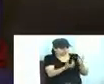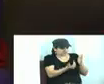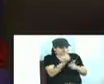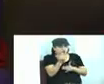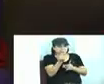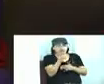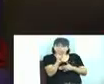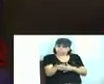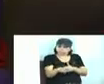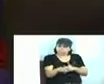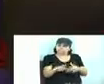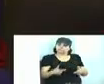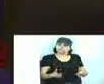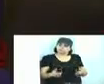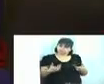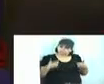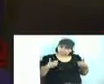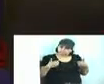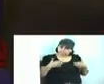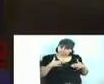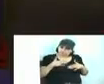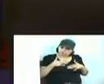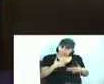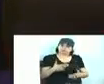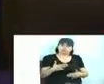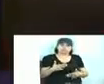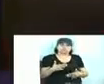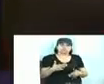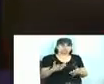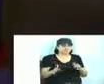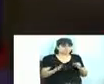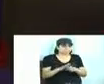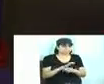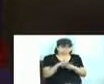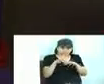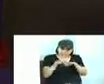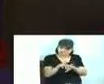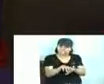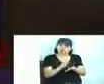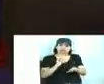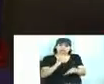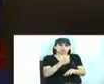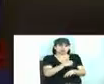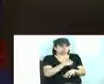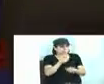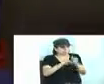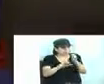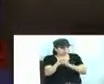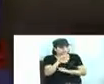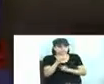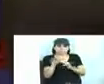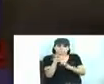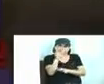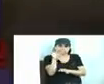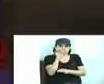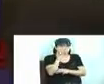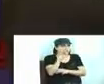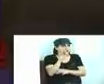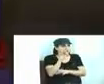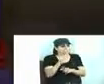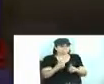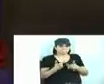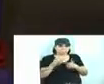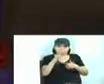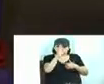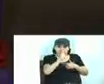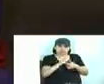willing to live in ways that we are fully integrated with ourselves and one another and with the Spirit of the living God. We need to open ourselves